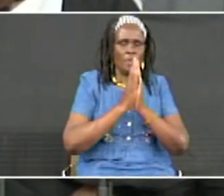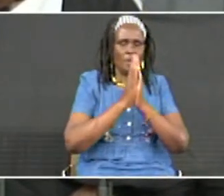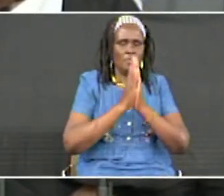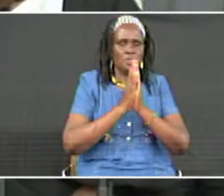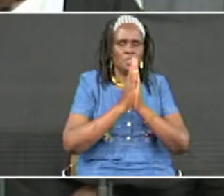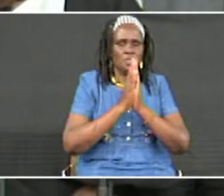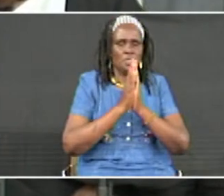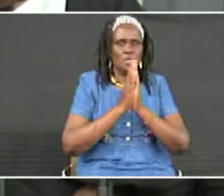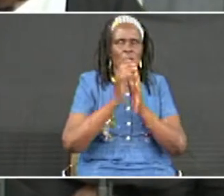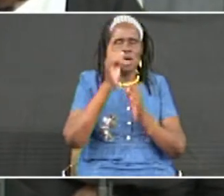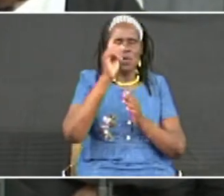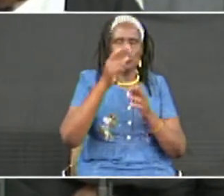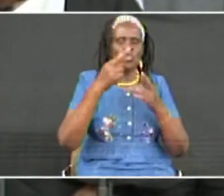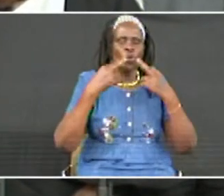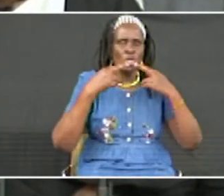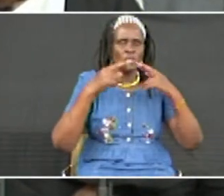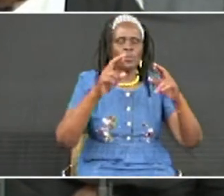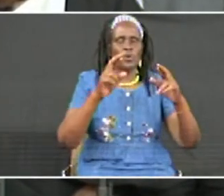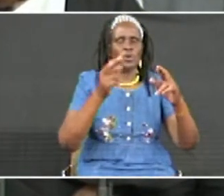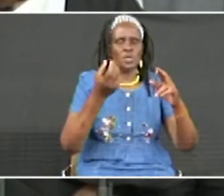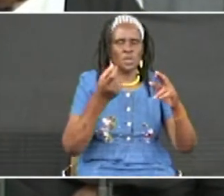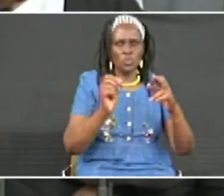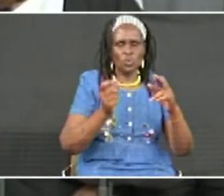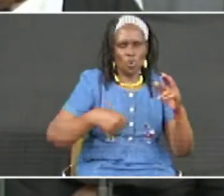You respond to our prayers.